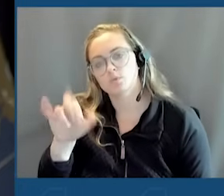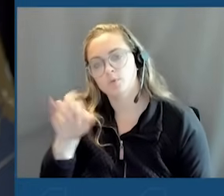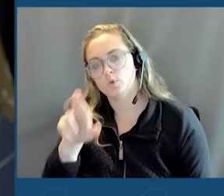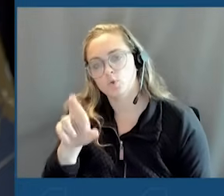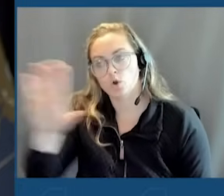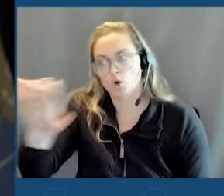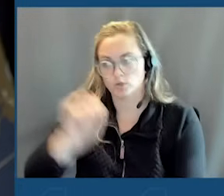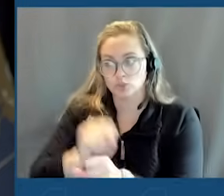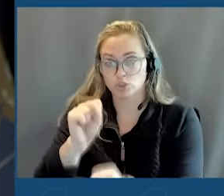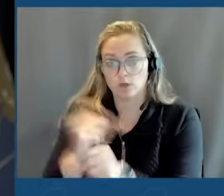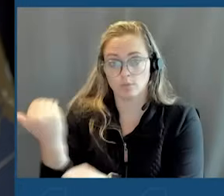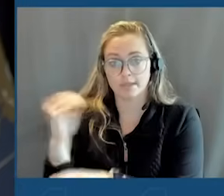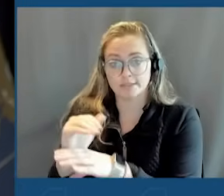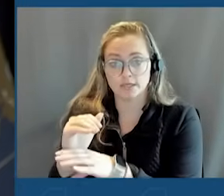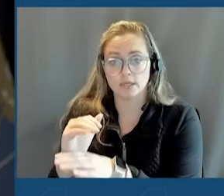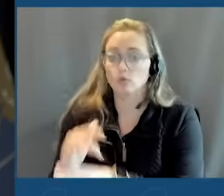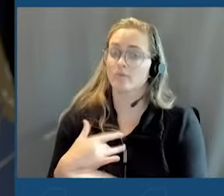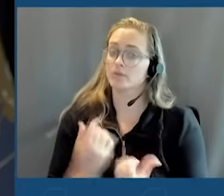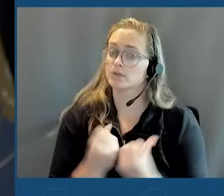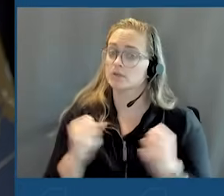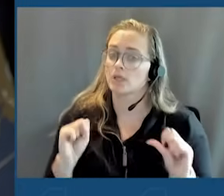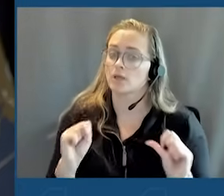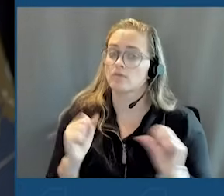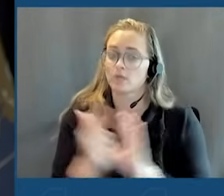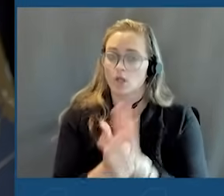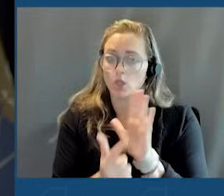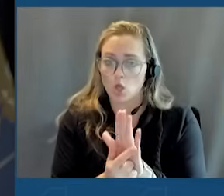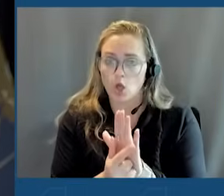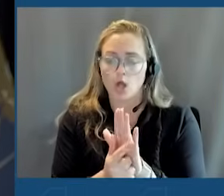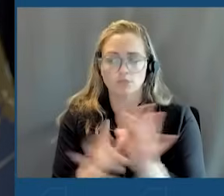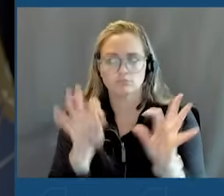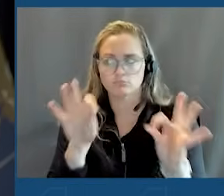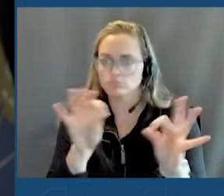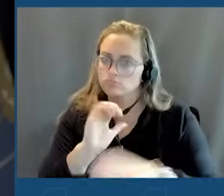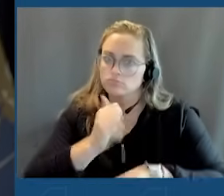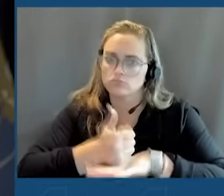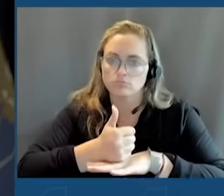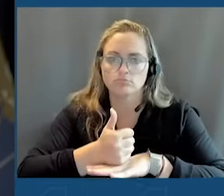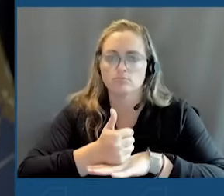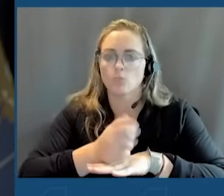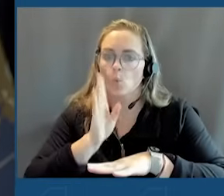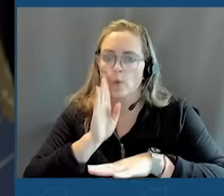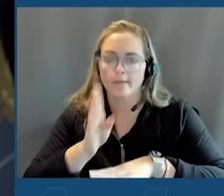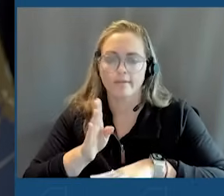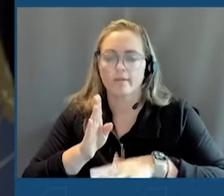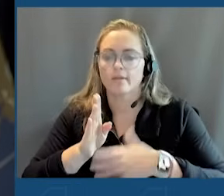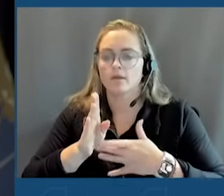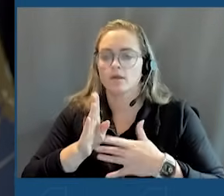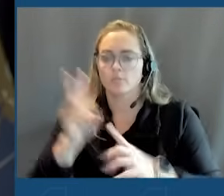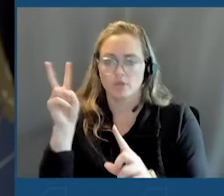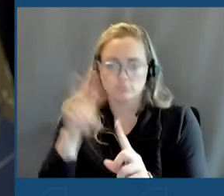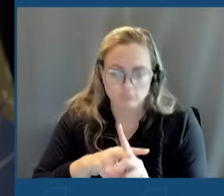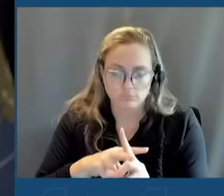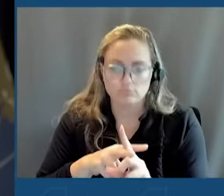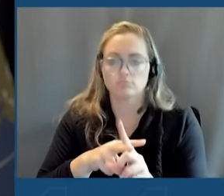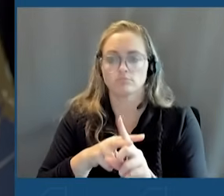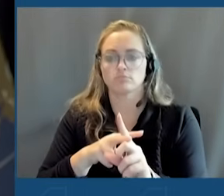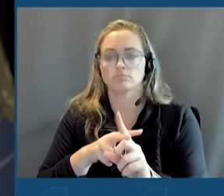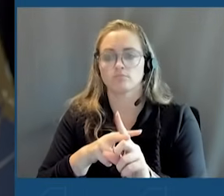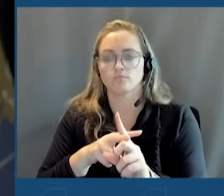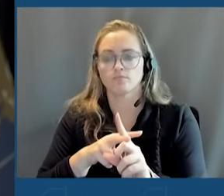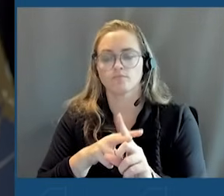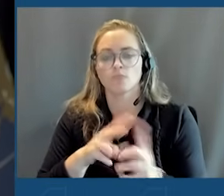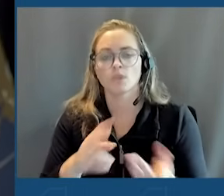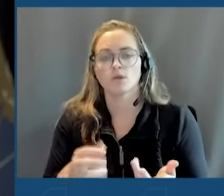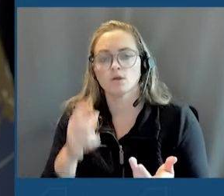assured and feel secure that our law is sound, that it is going to be implemented, and it also